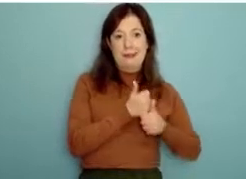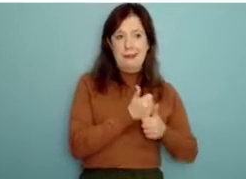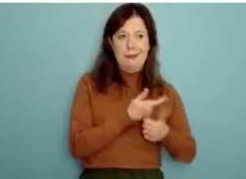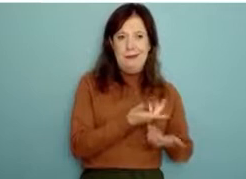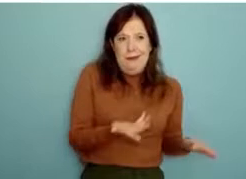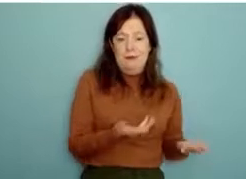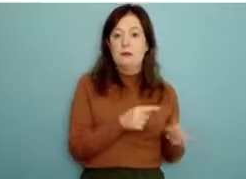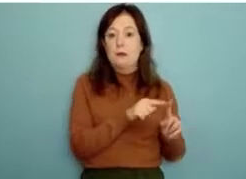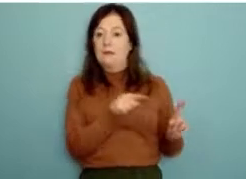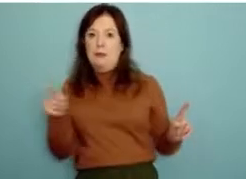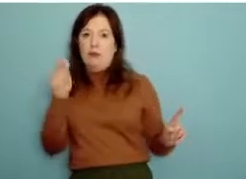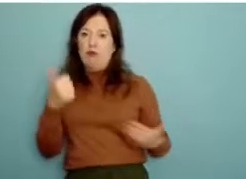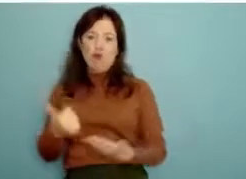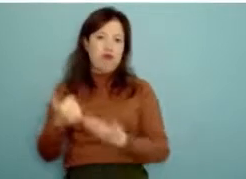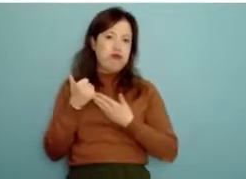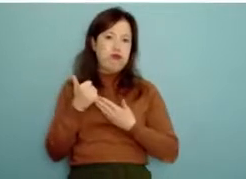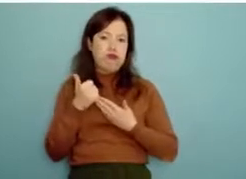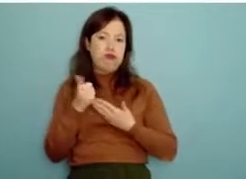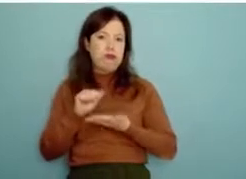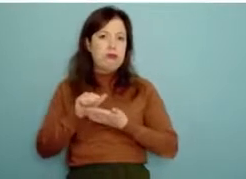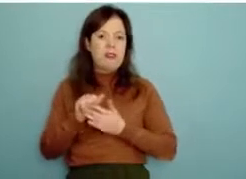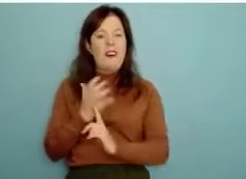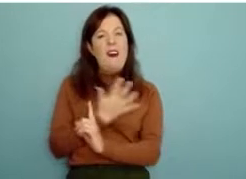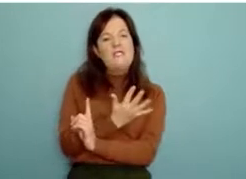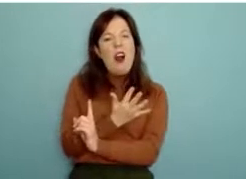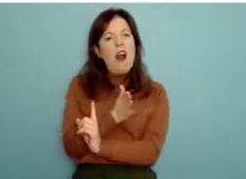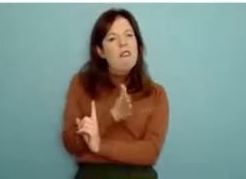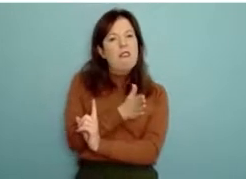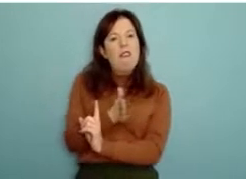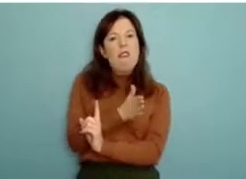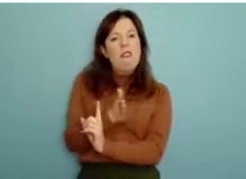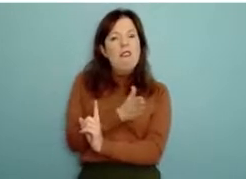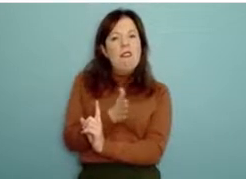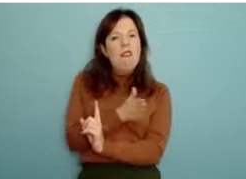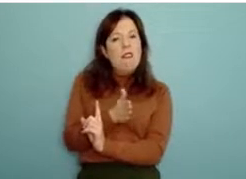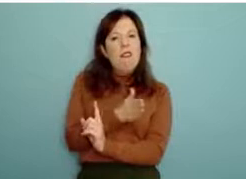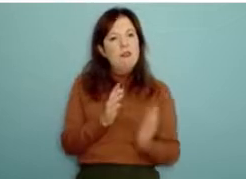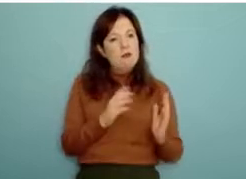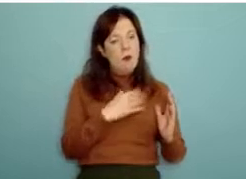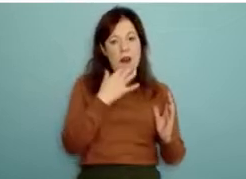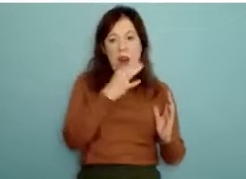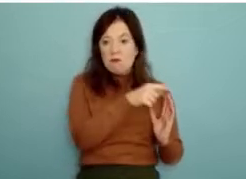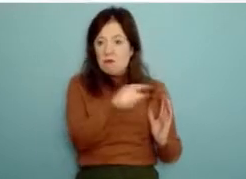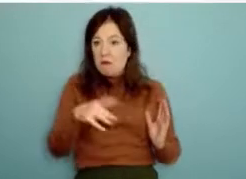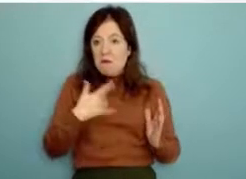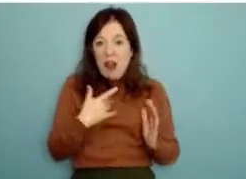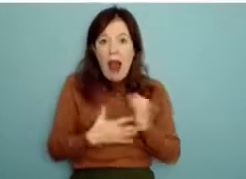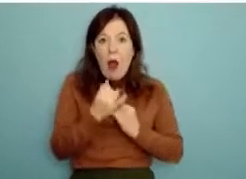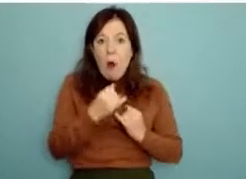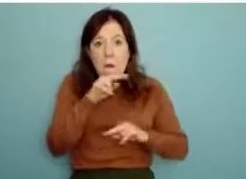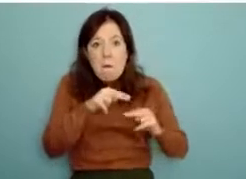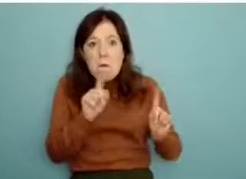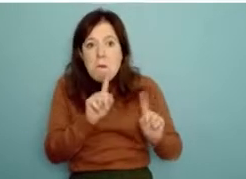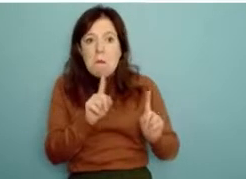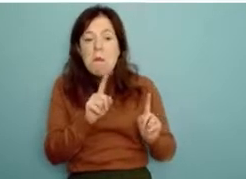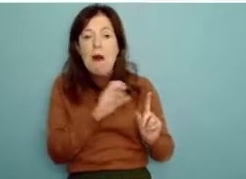was extremely helpful. 5 was like neither helpful or not helpful, neither helpful or unhelpful. And the mean score